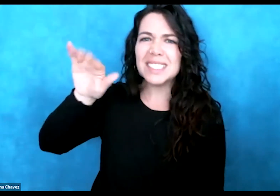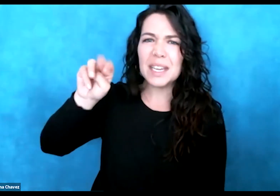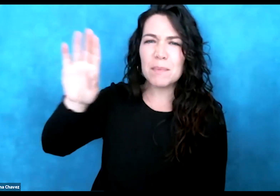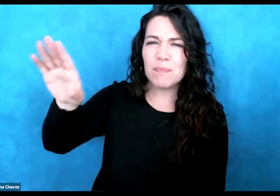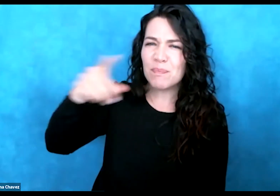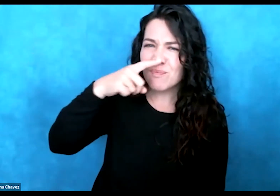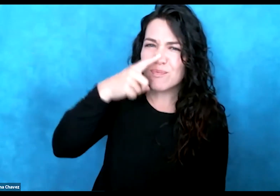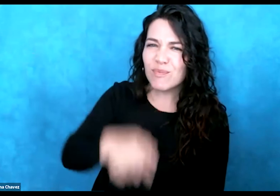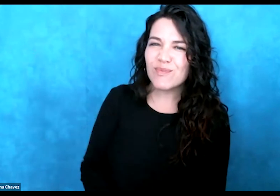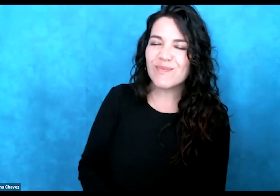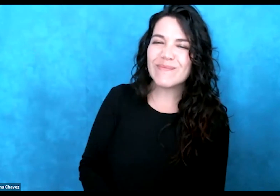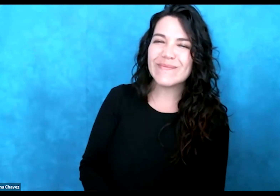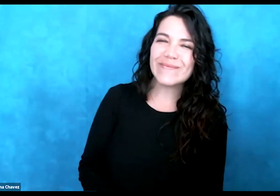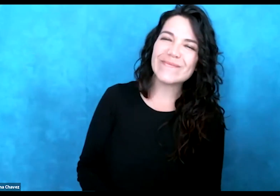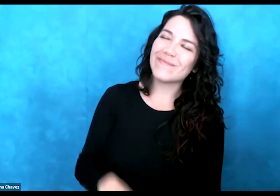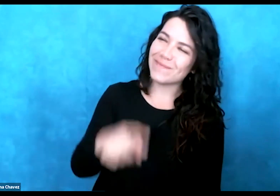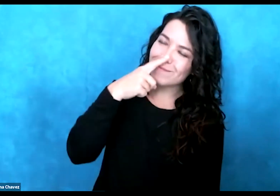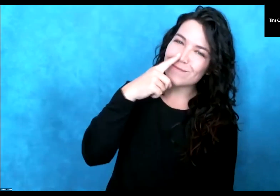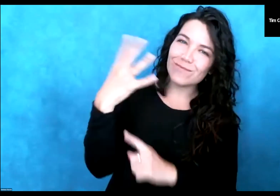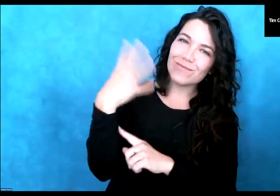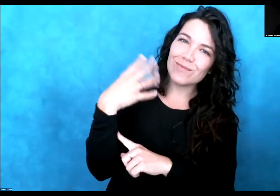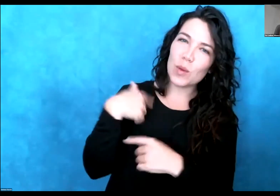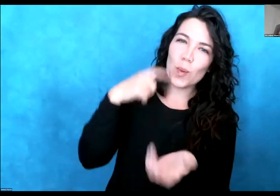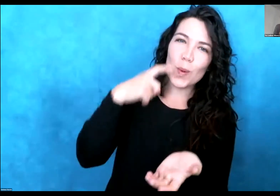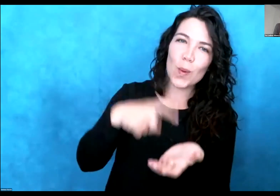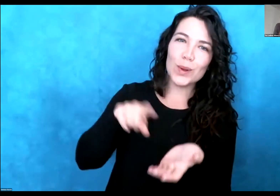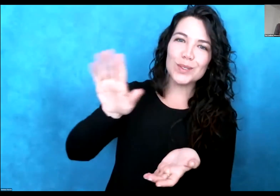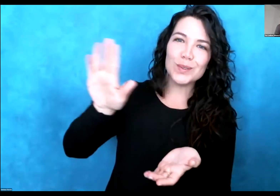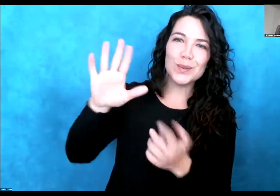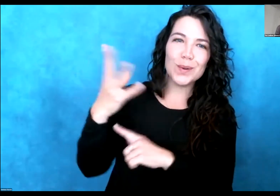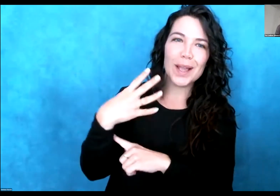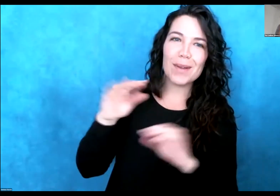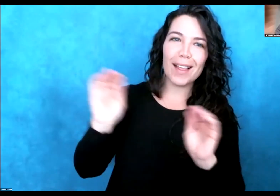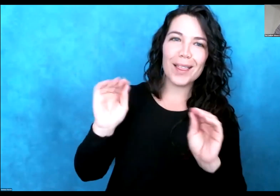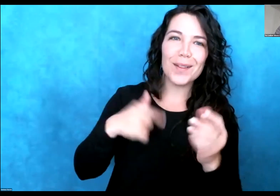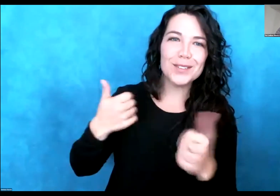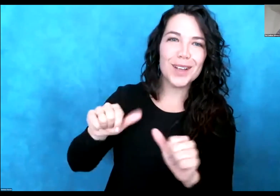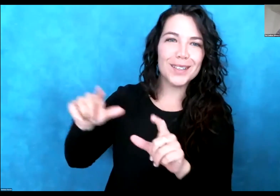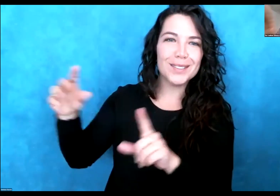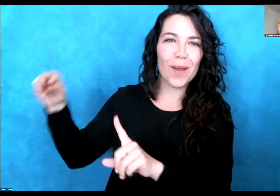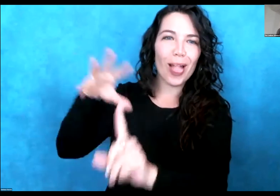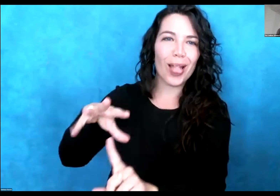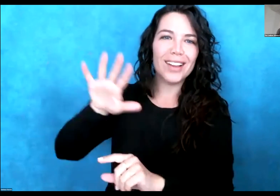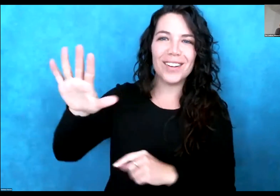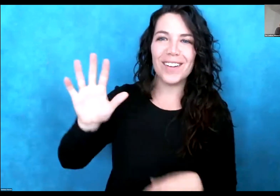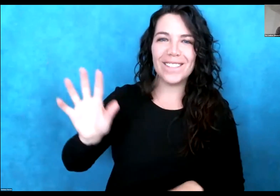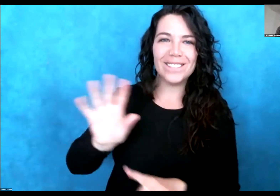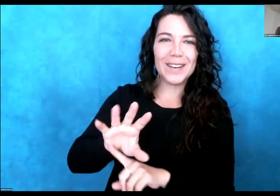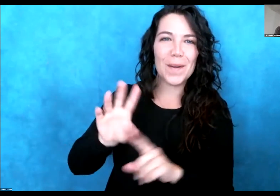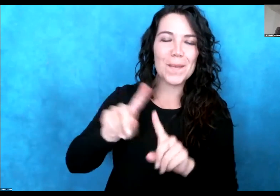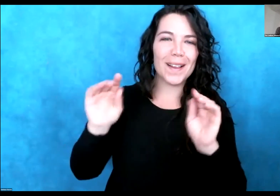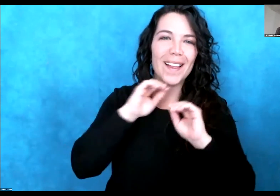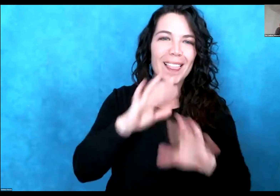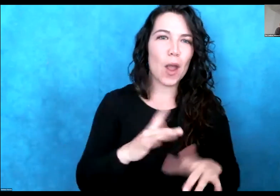mind switching your camera on? We just noticed that it was off and we were trying to spotlight your video. Thank you so much. No problems.